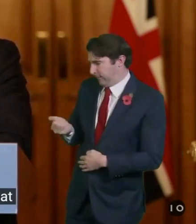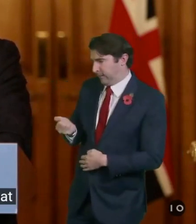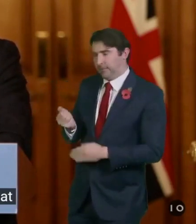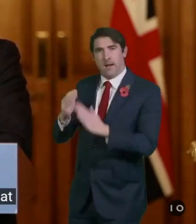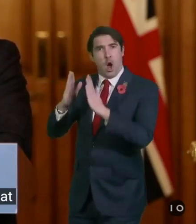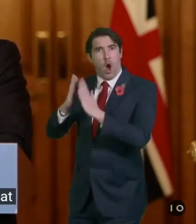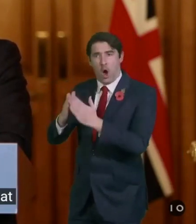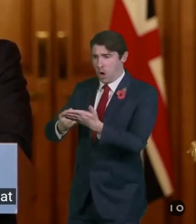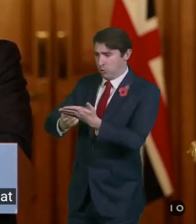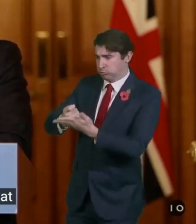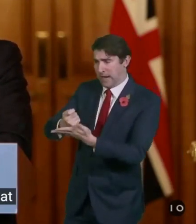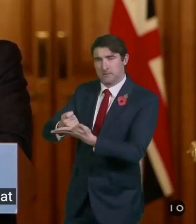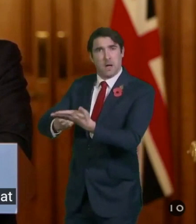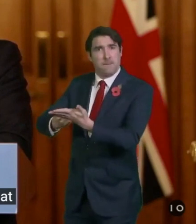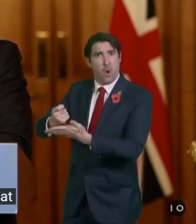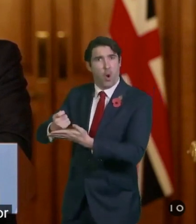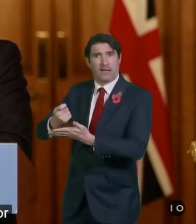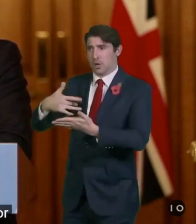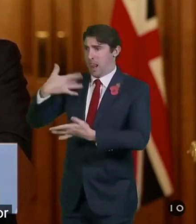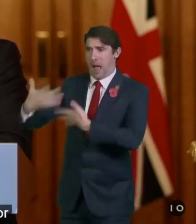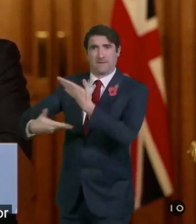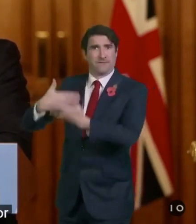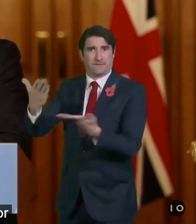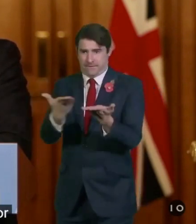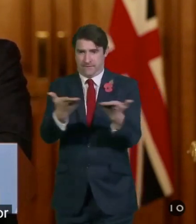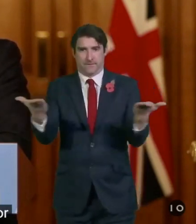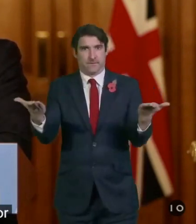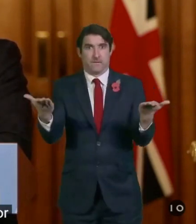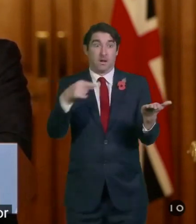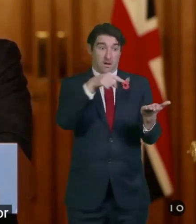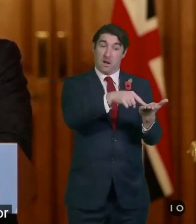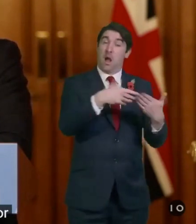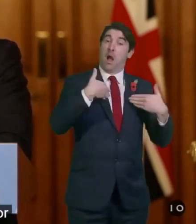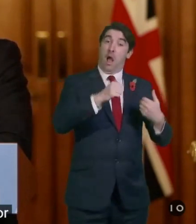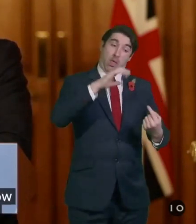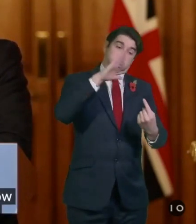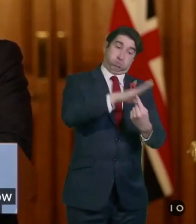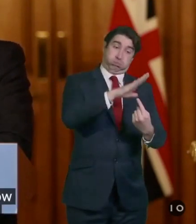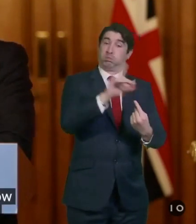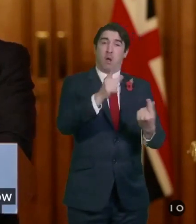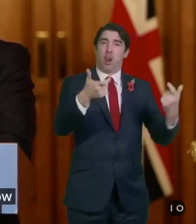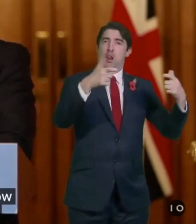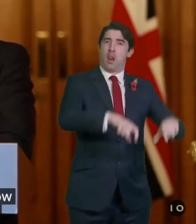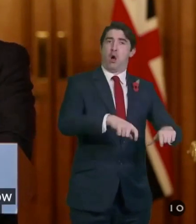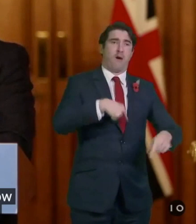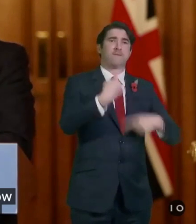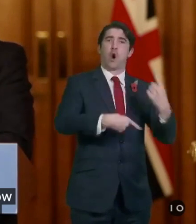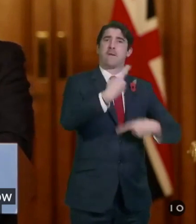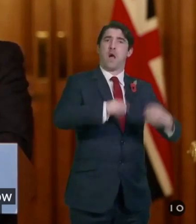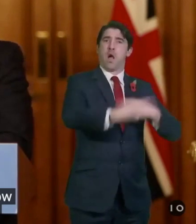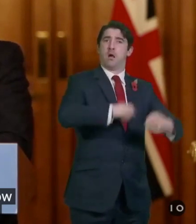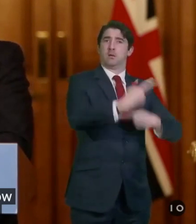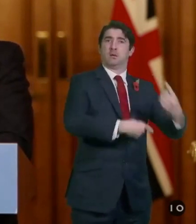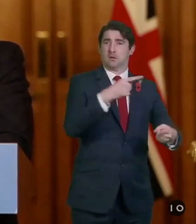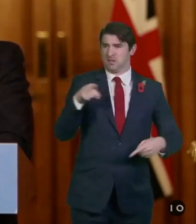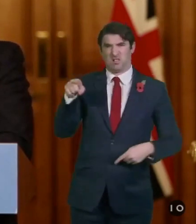to introduce. So I do think it was right and rational to go for the regional approach. You know, if we could have got